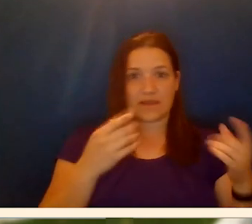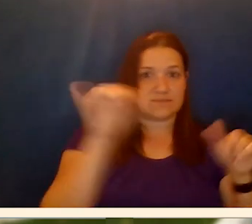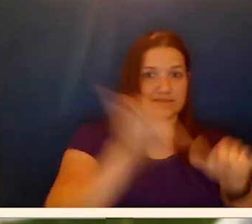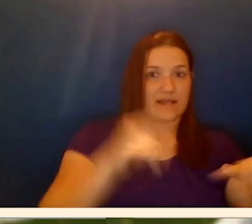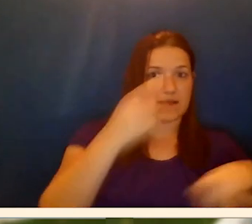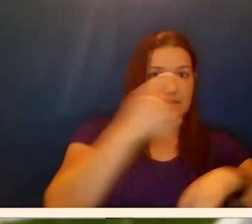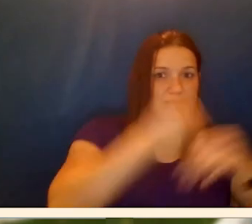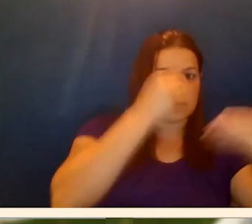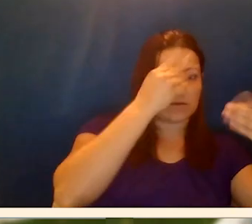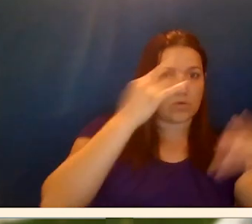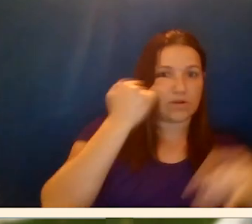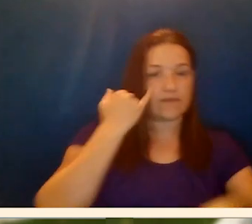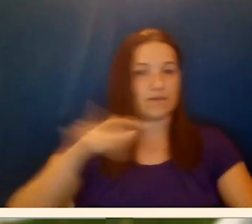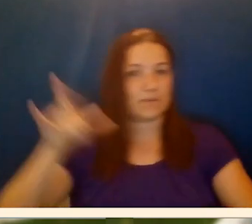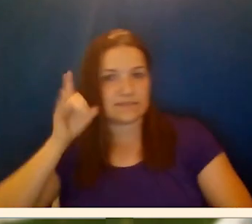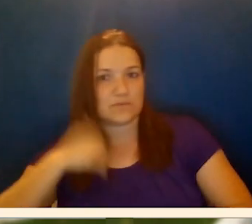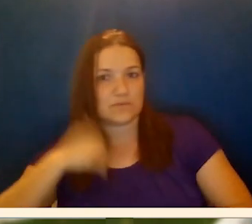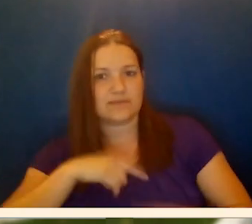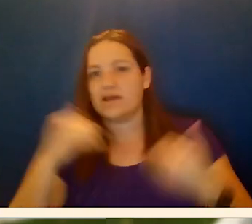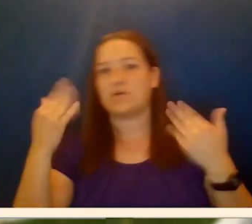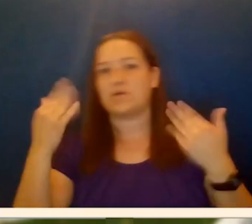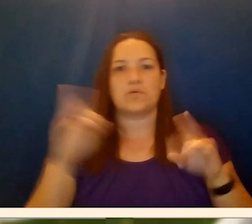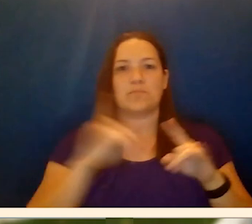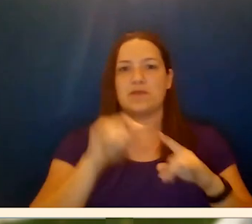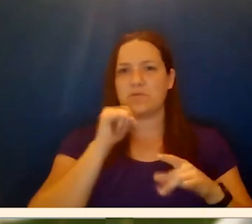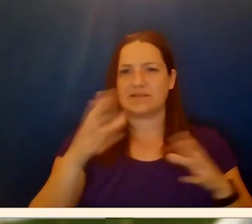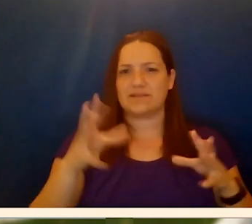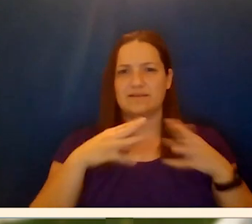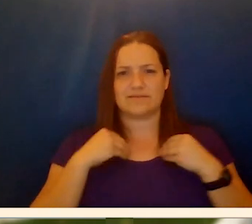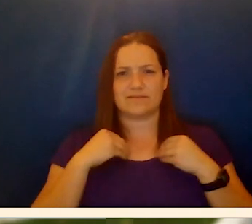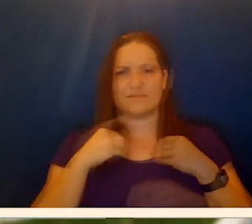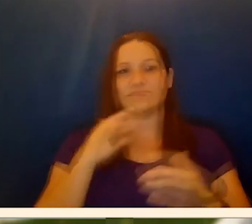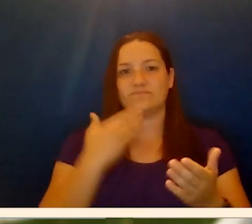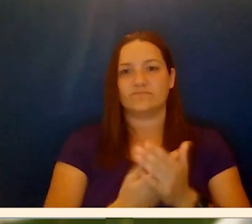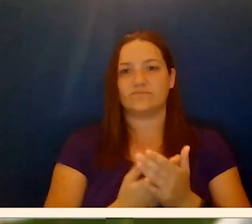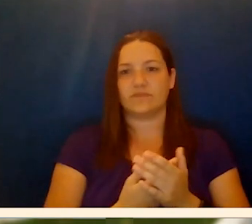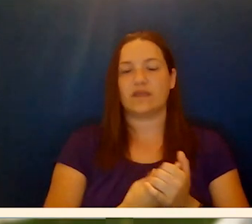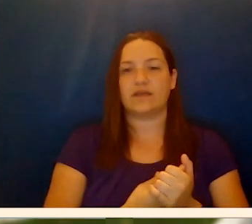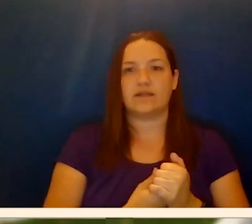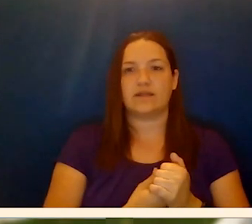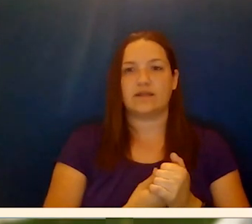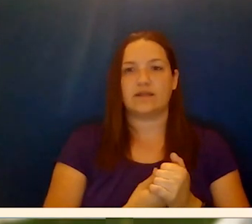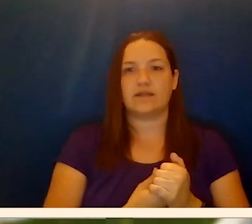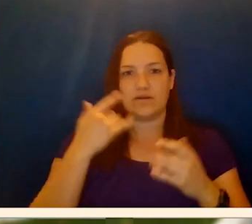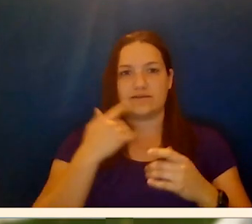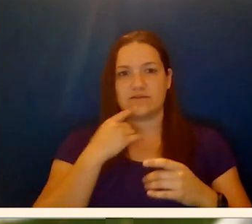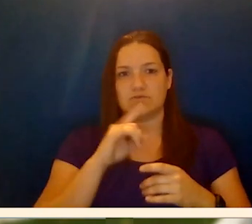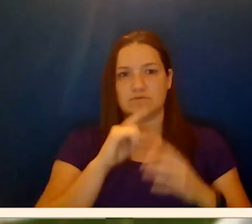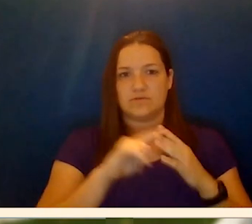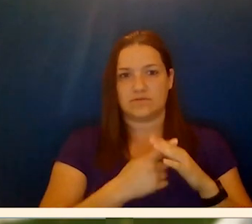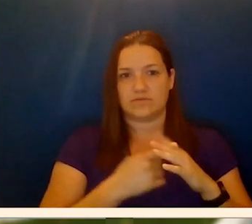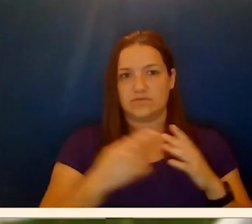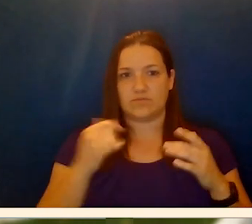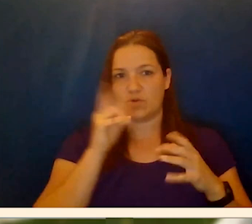think they adopted the same outside masking rules that we have. Yeah, this is why I said at the very beginning, we don't